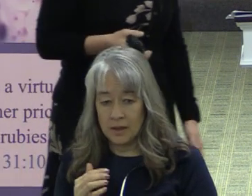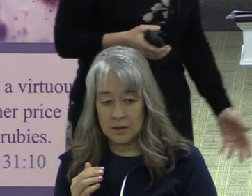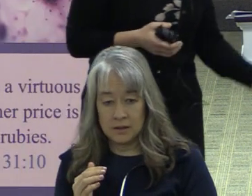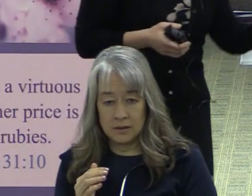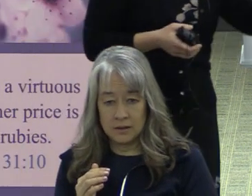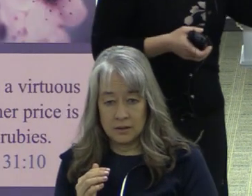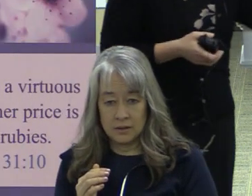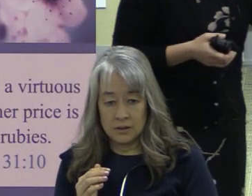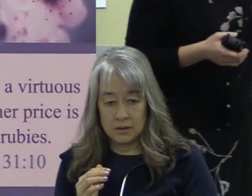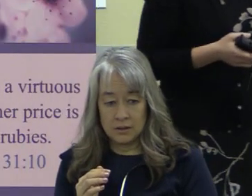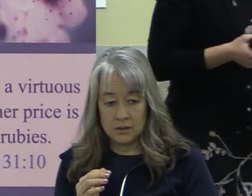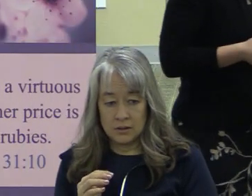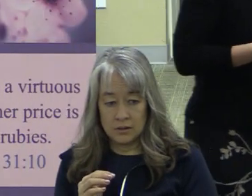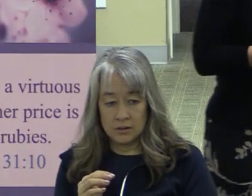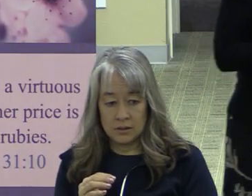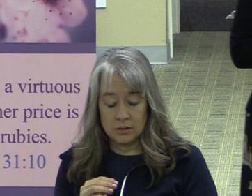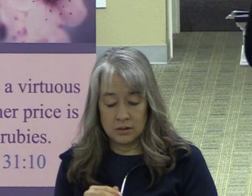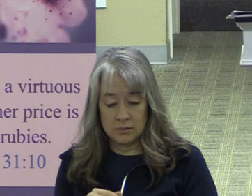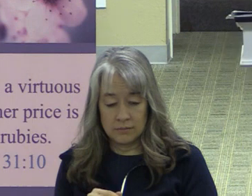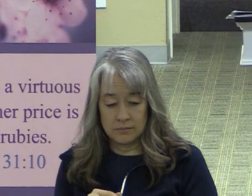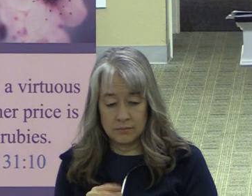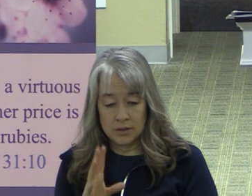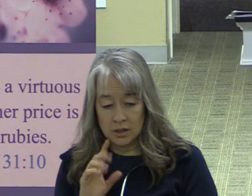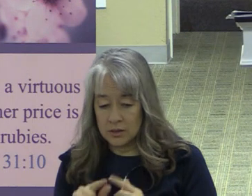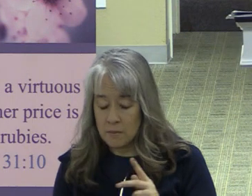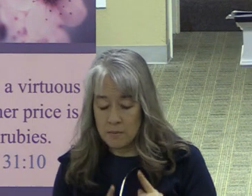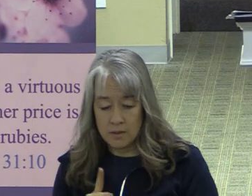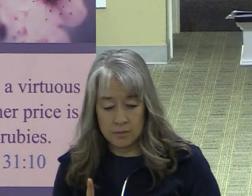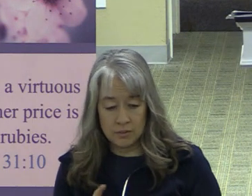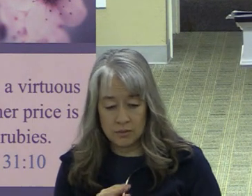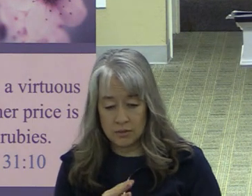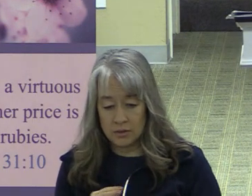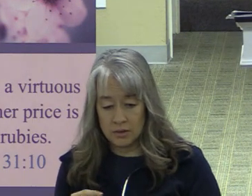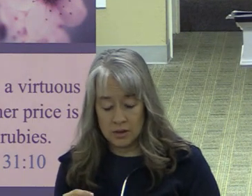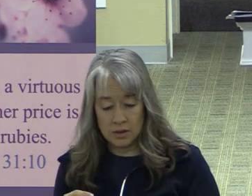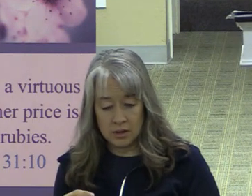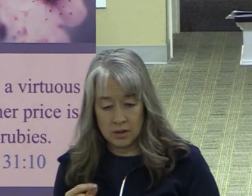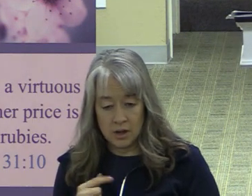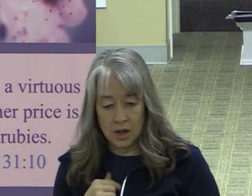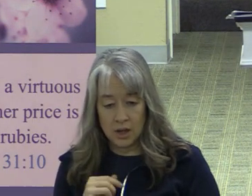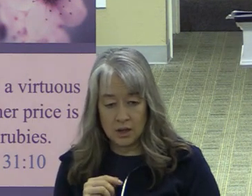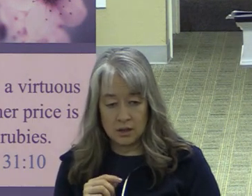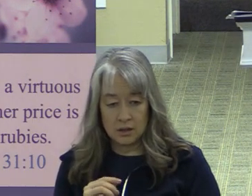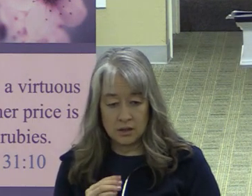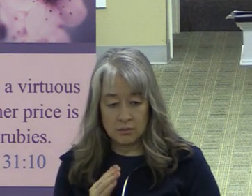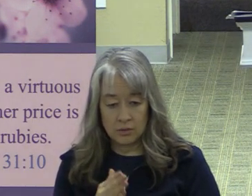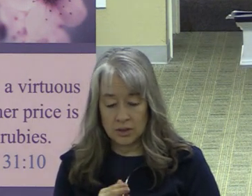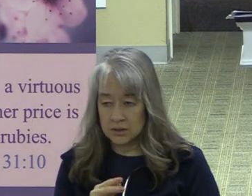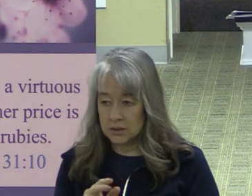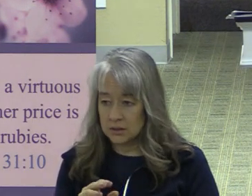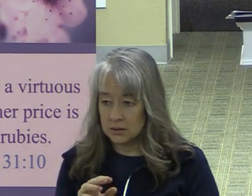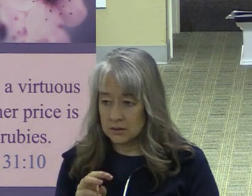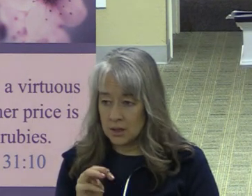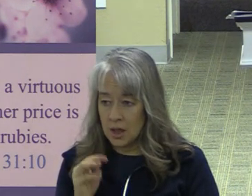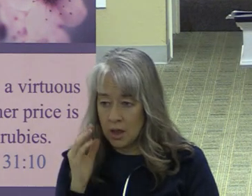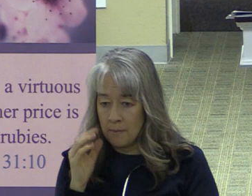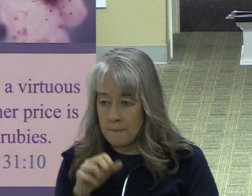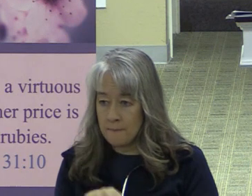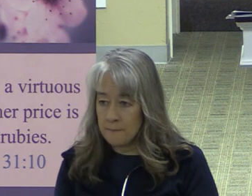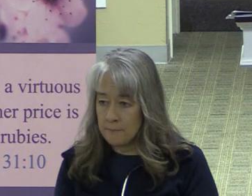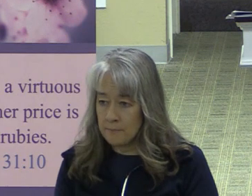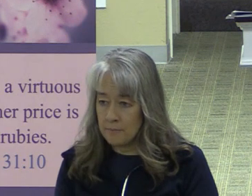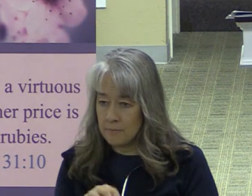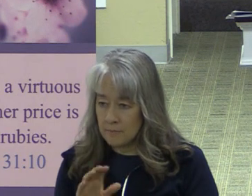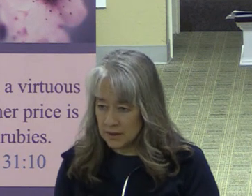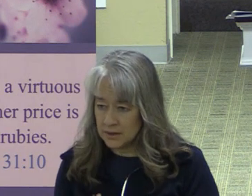to, we were out talking to people, and I had run across this Muslim family, and I